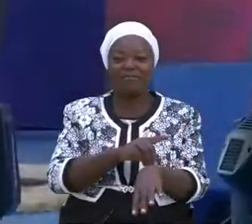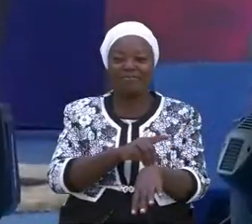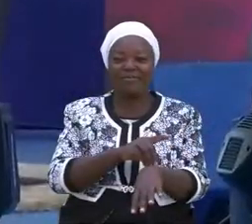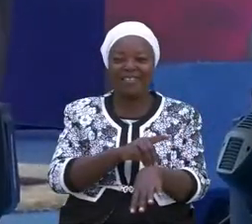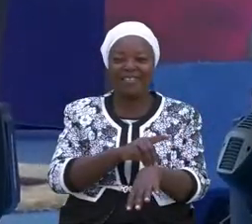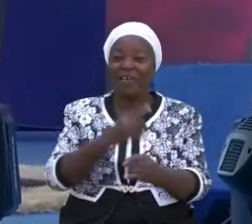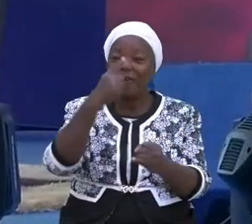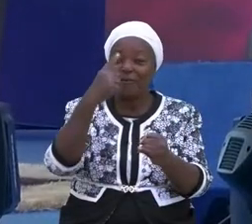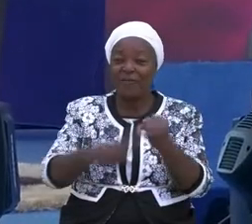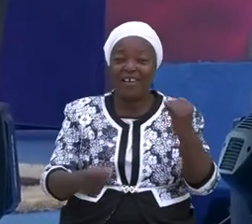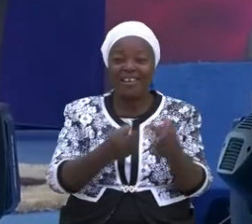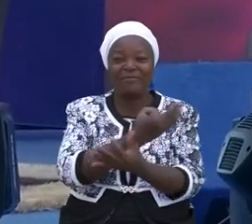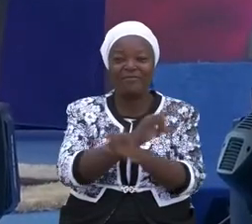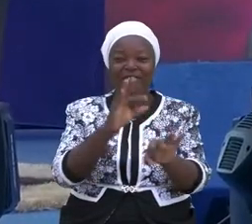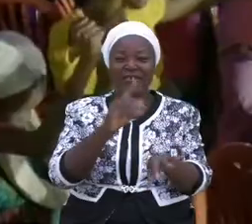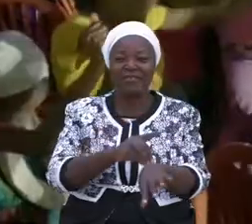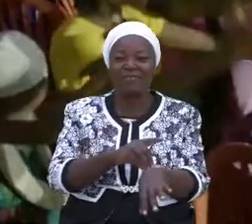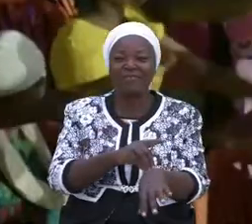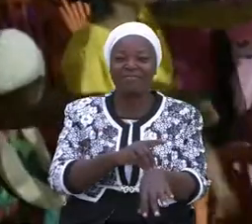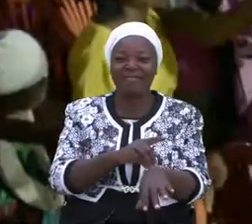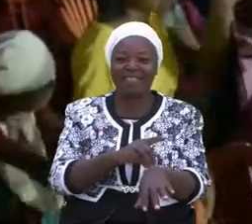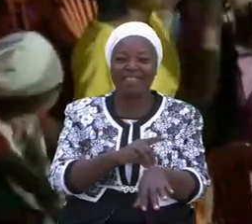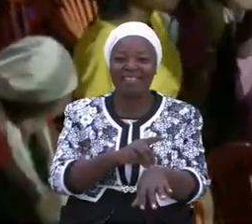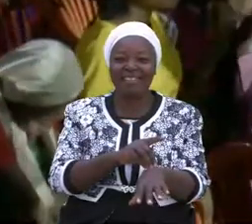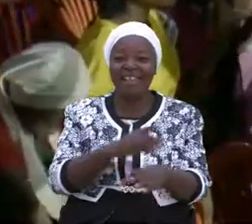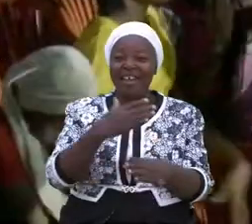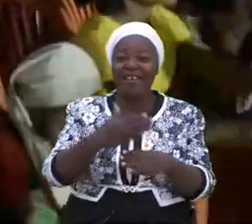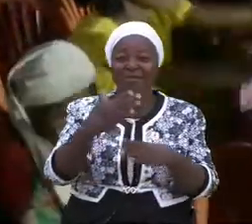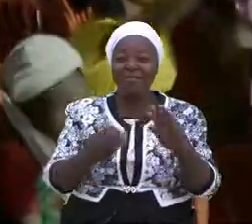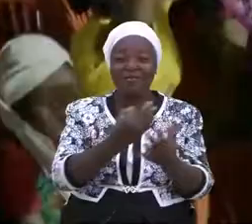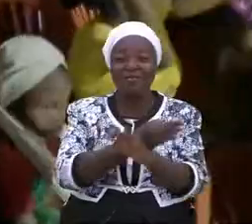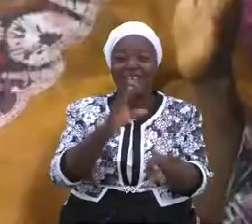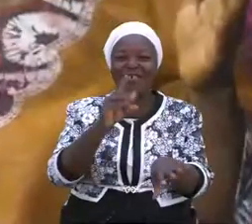Final freedom. Total freedom.